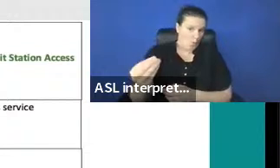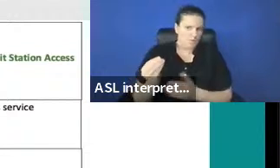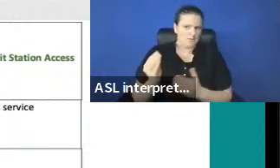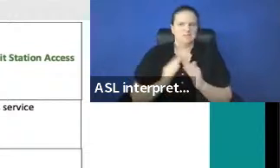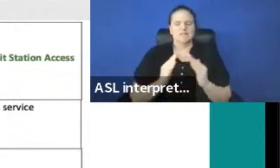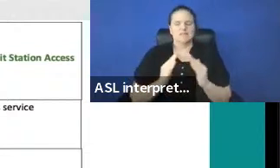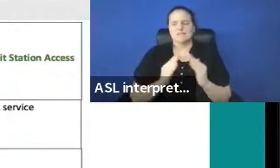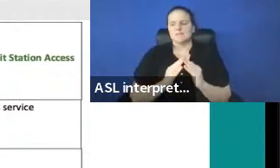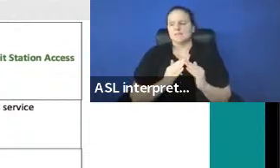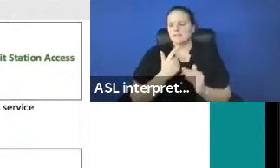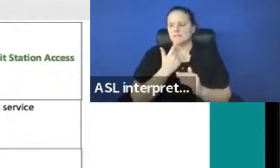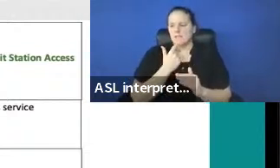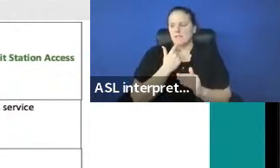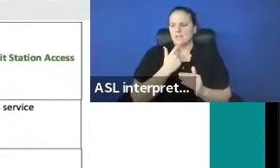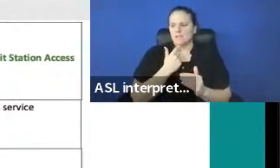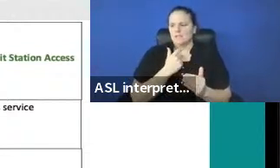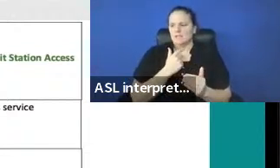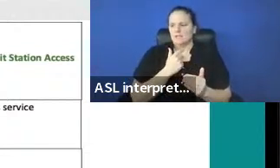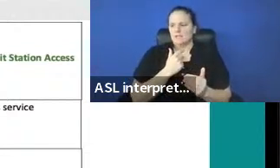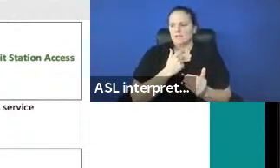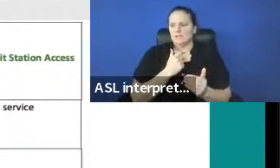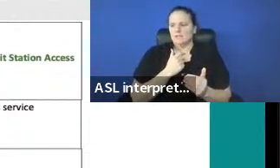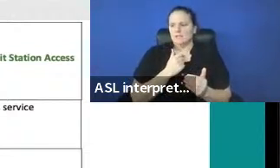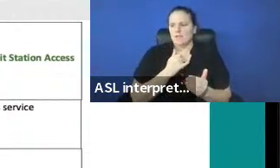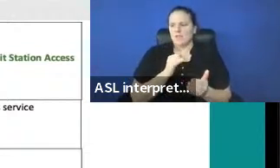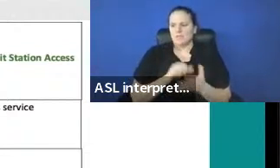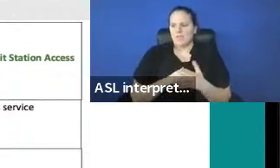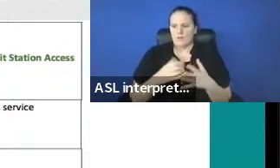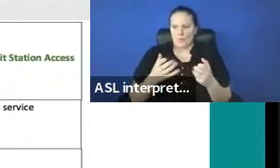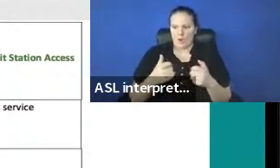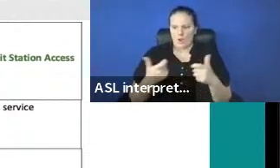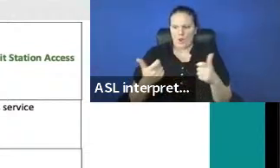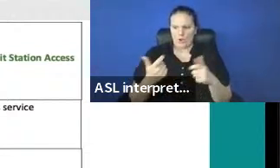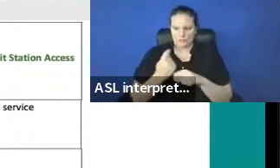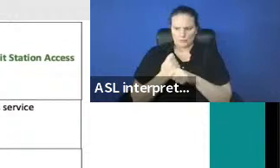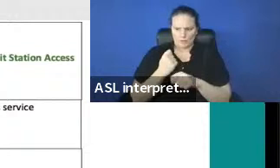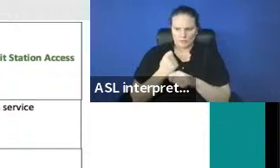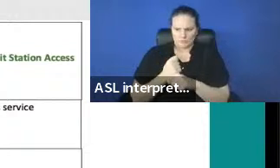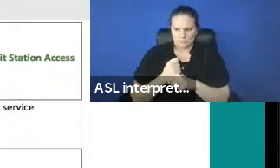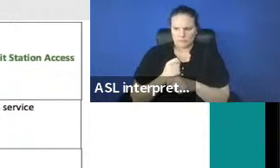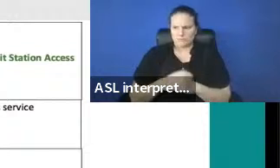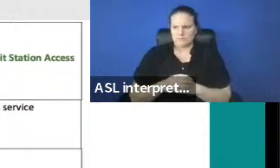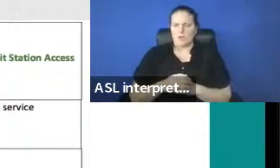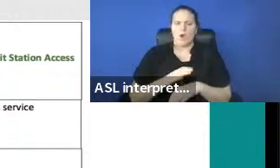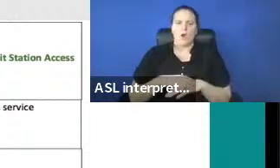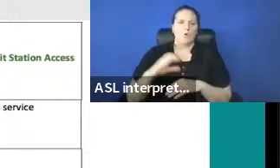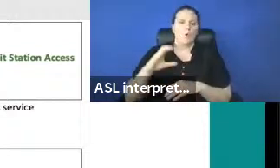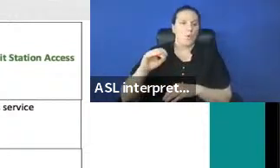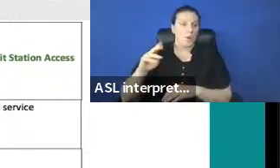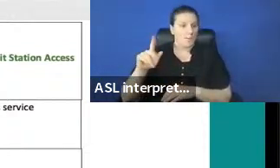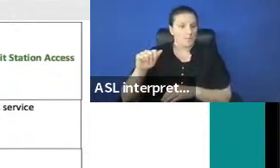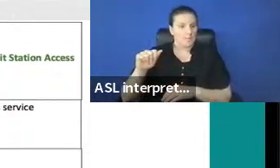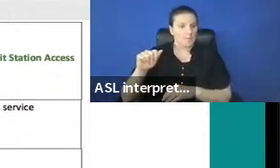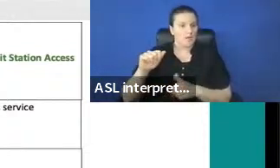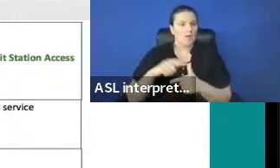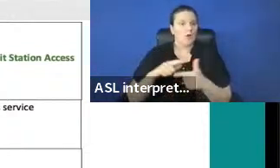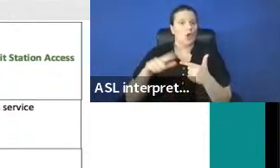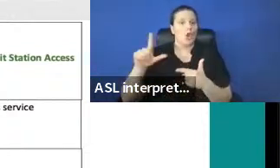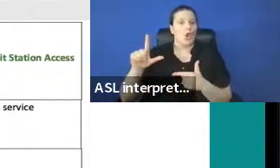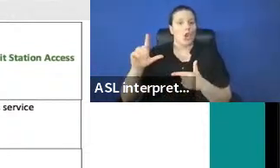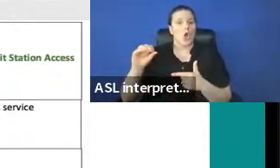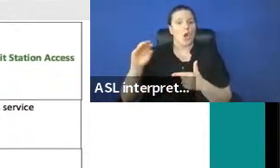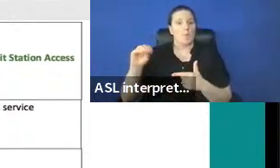they want these large trucks on Columbia and Lombard and not on